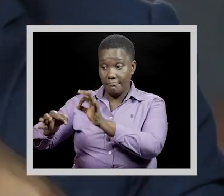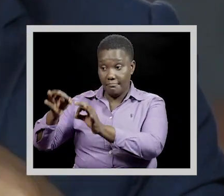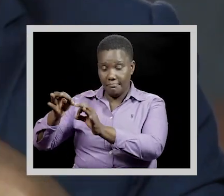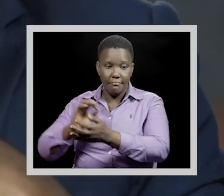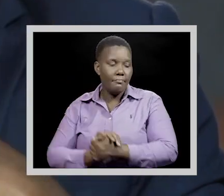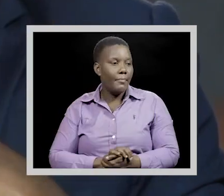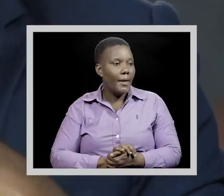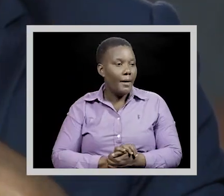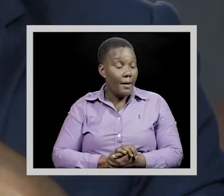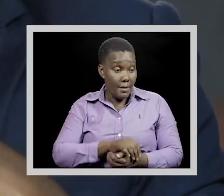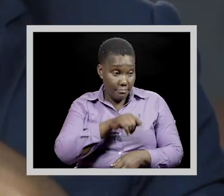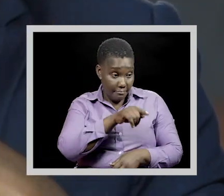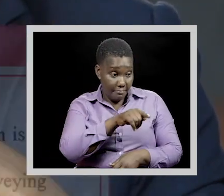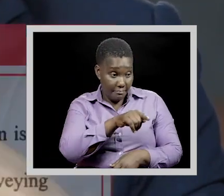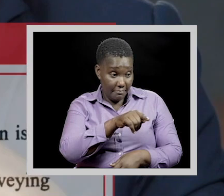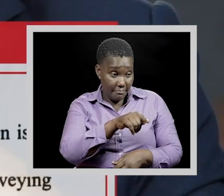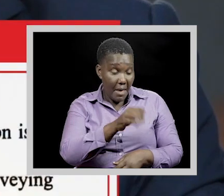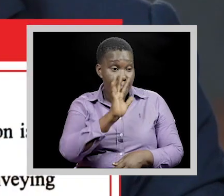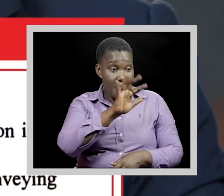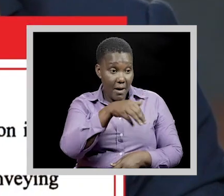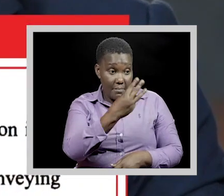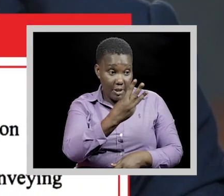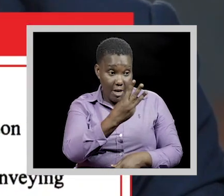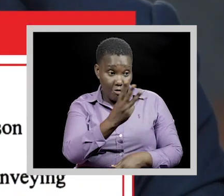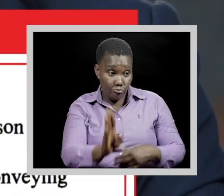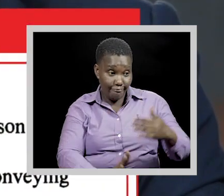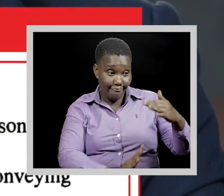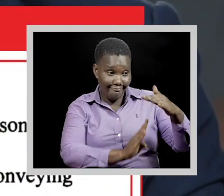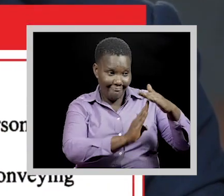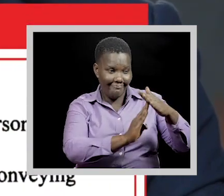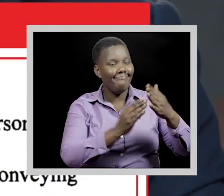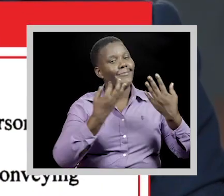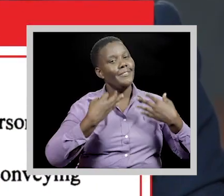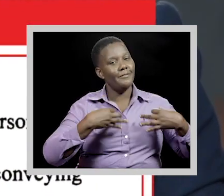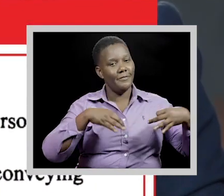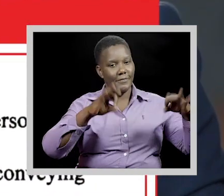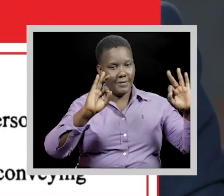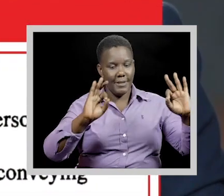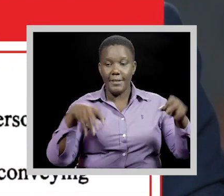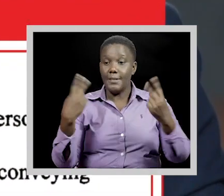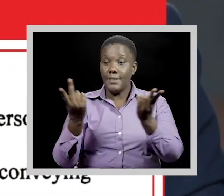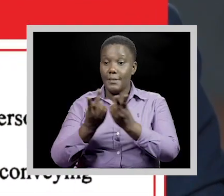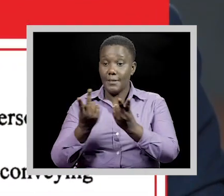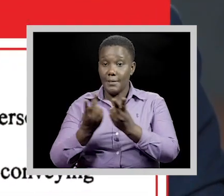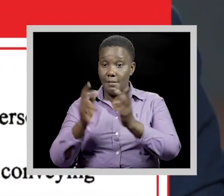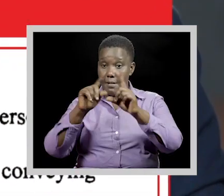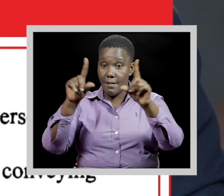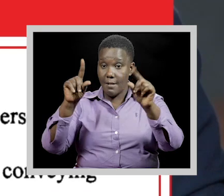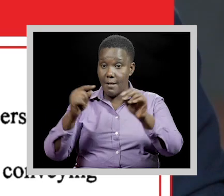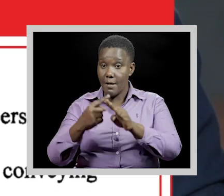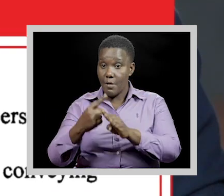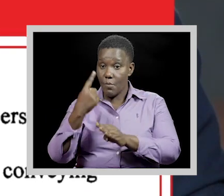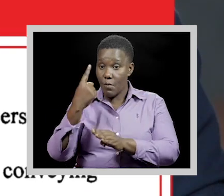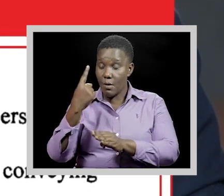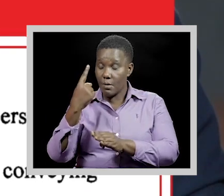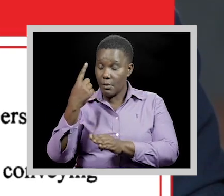then the child should be discharged. This is therefore provided for under Section 124 of the Law of